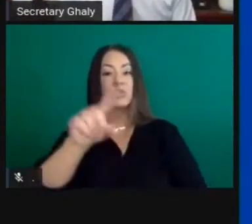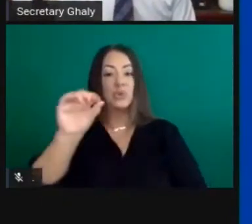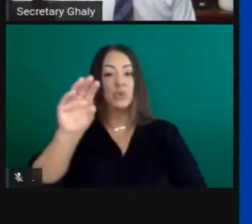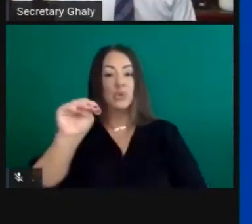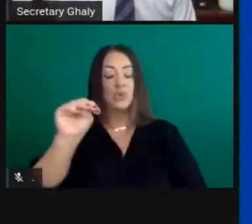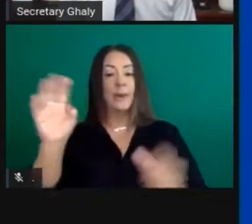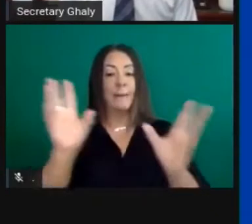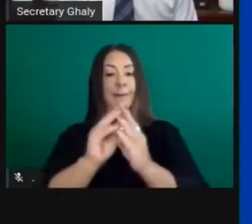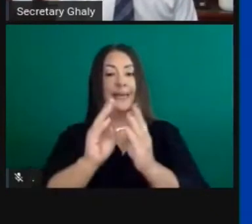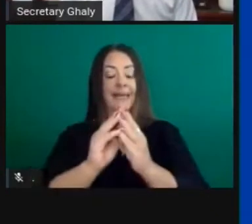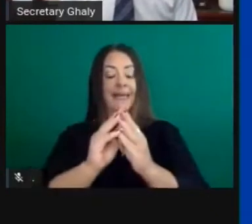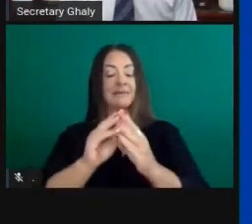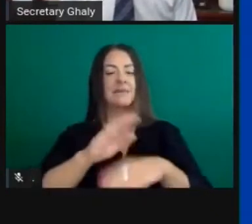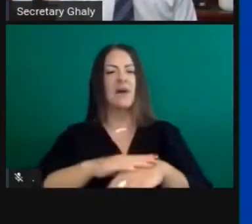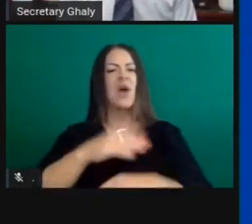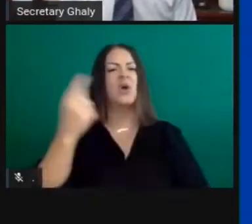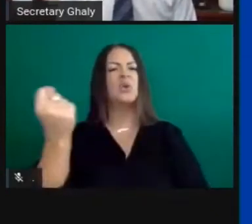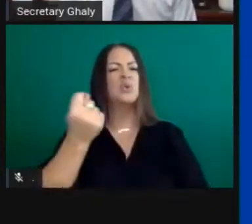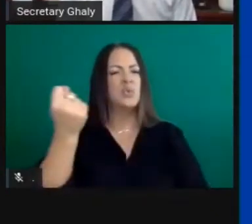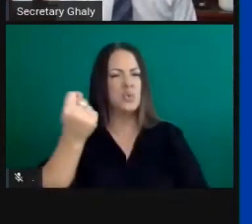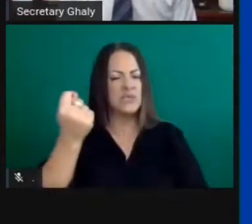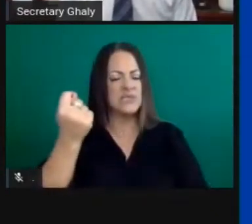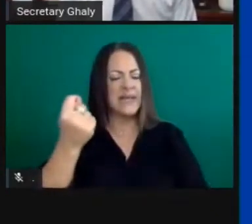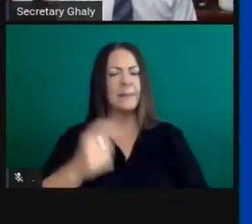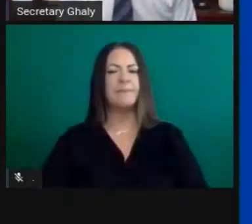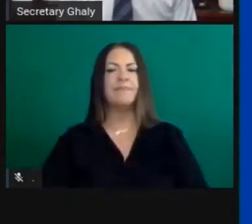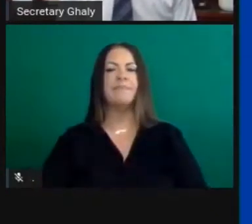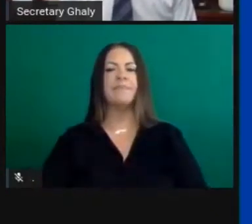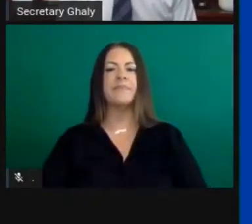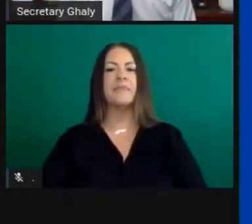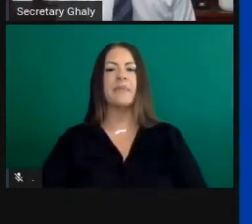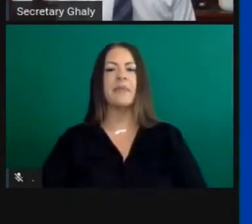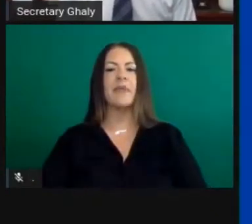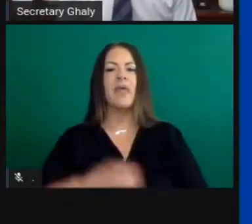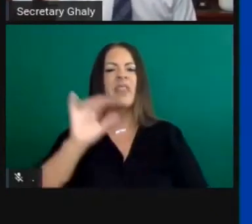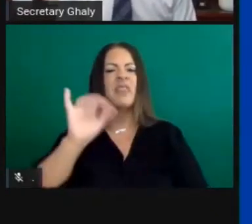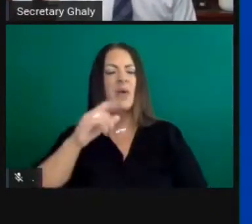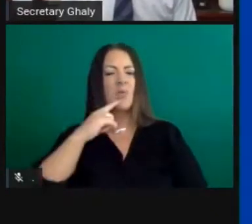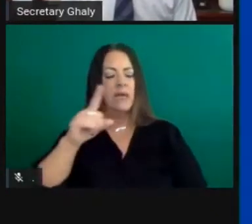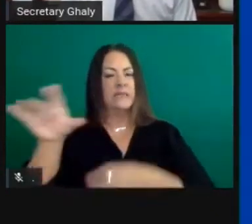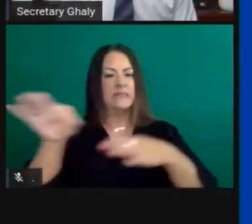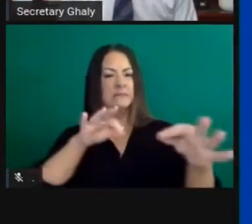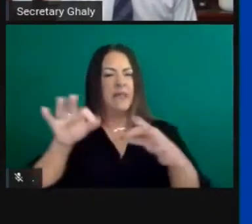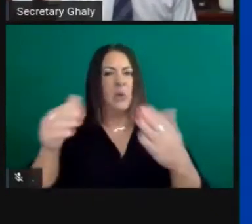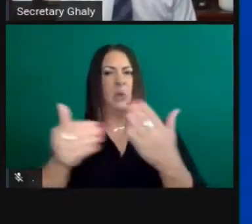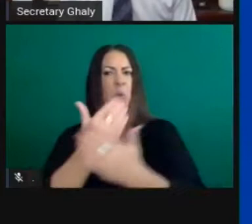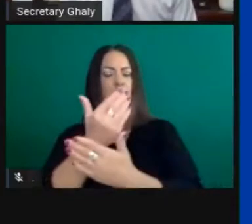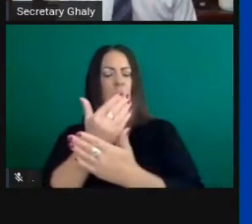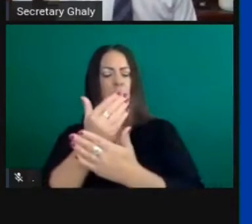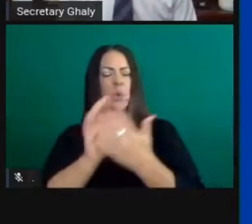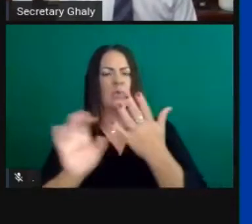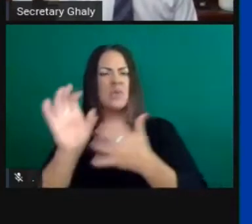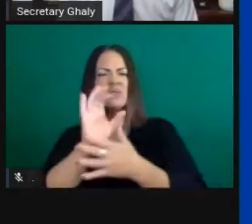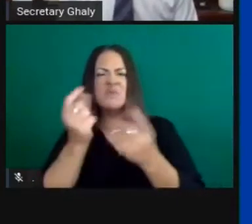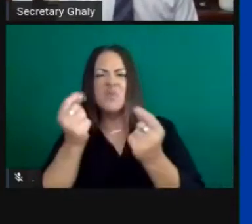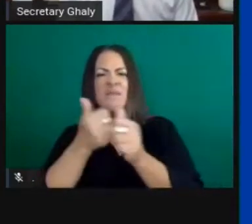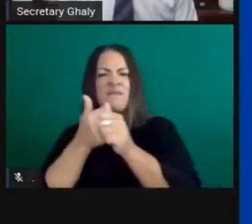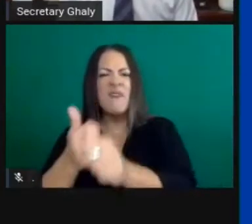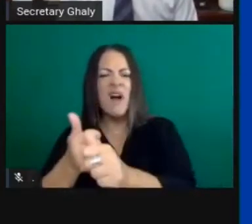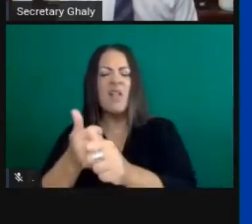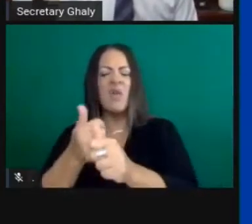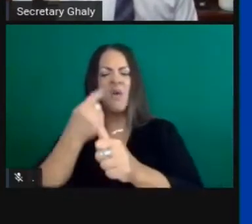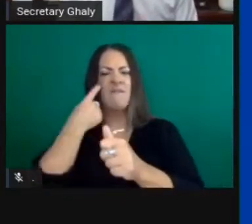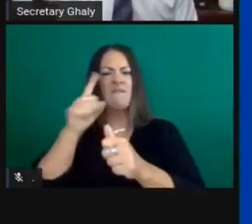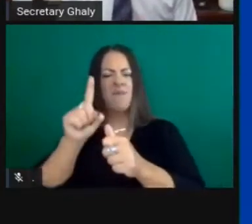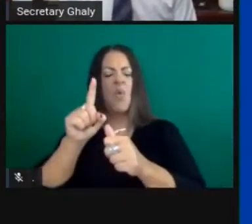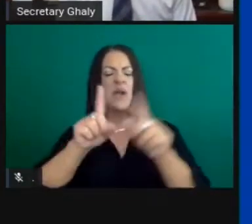on Tuesday, we focused on the new testing prioritization criteria. It's been many weeks since we spoke to